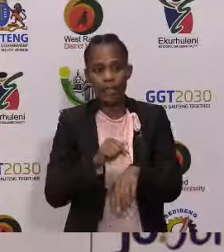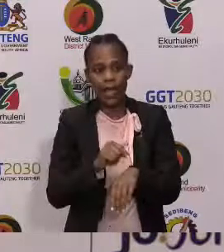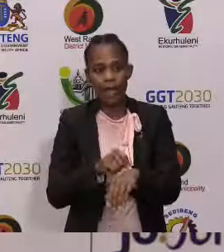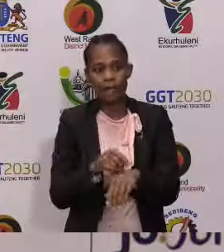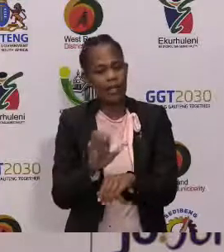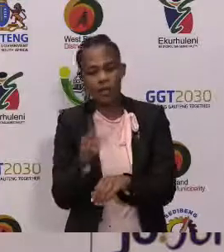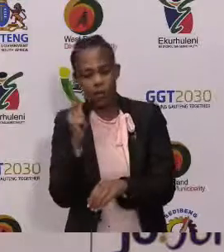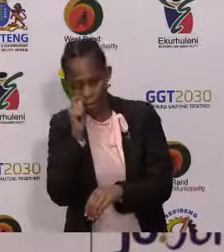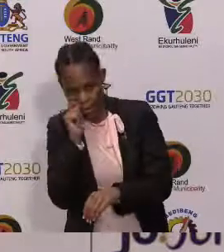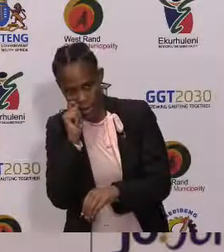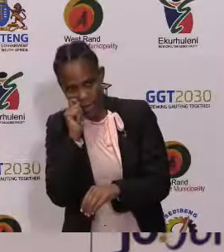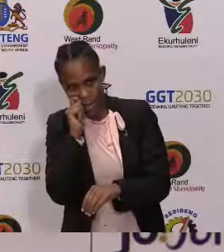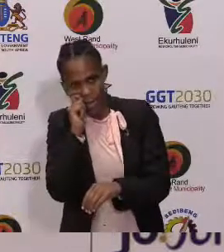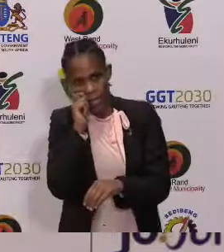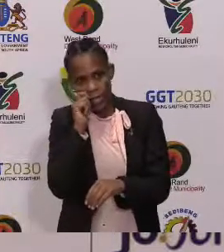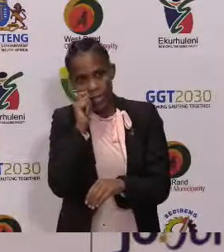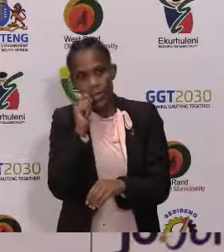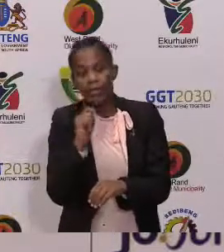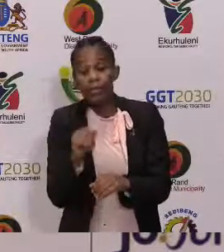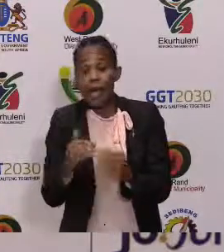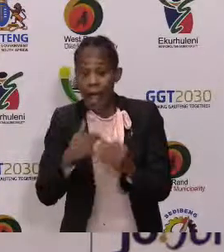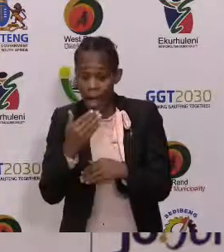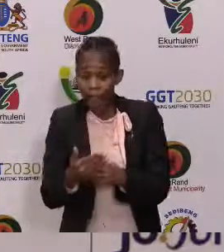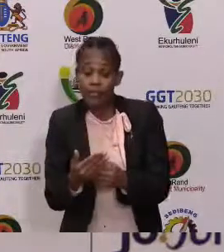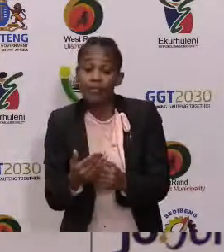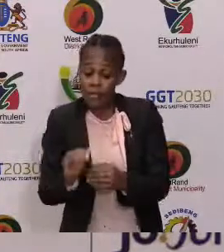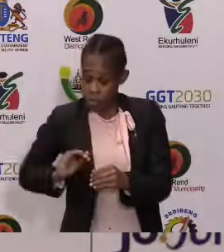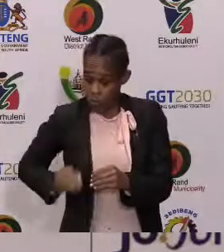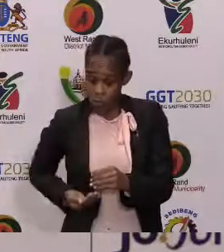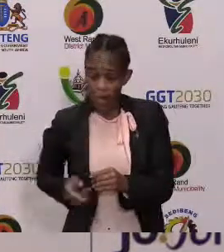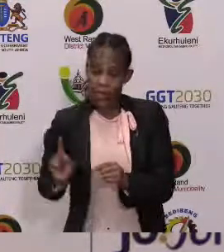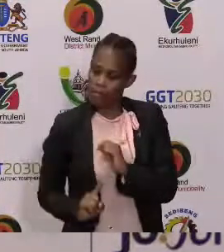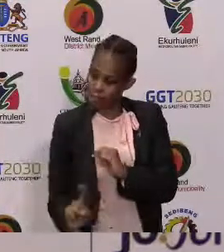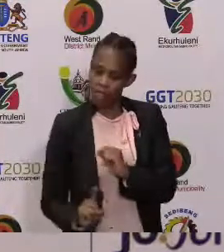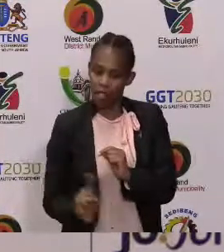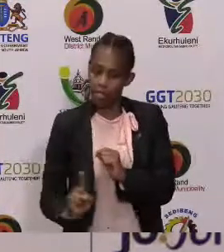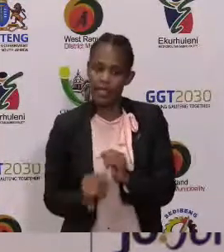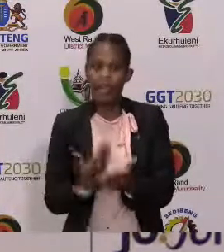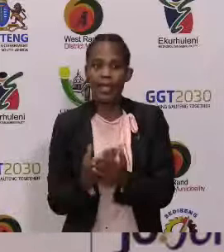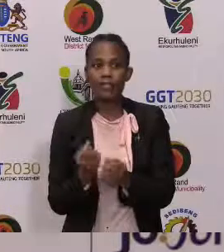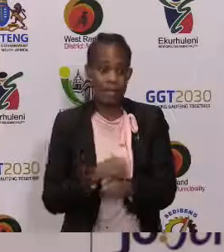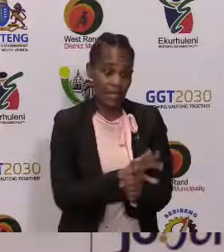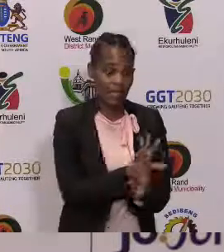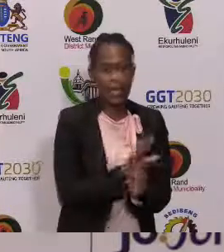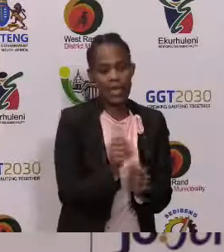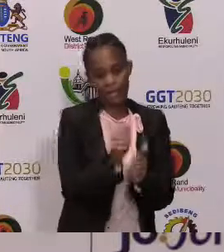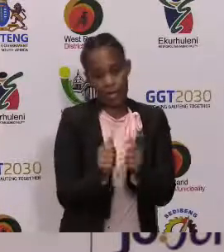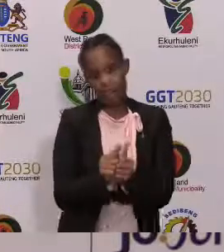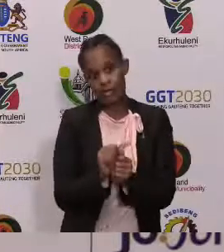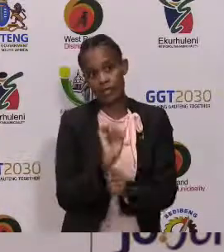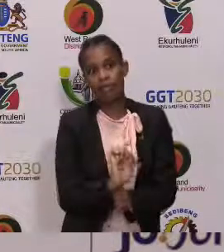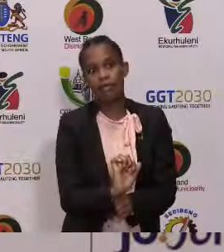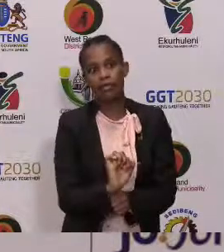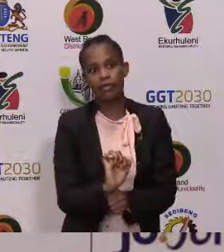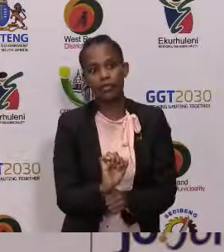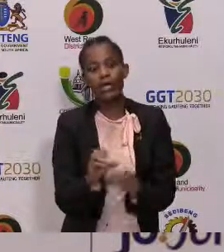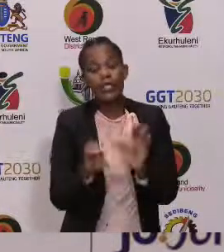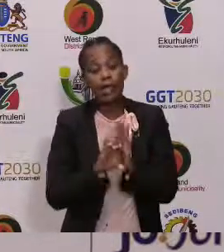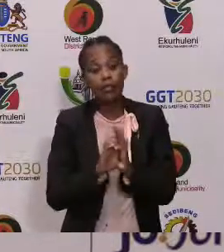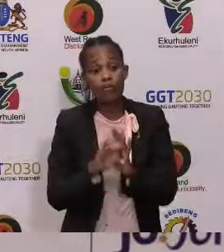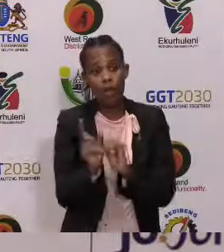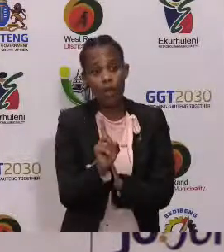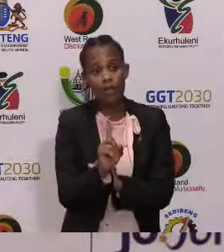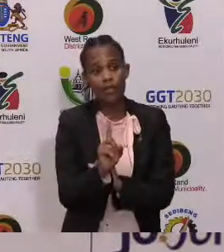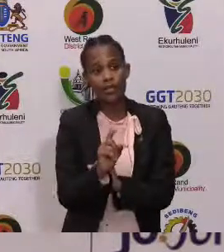23% more likely to be infected than males. People that were employed in the production sector, people that are working in factories, as an example, they